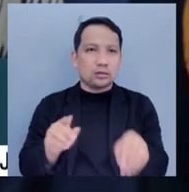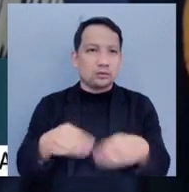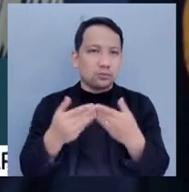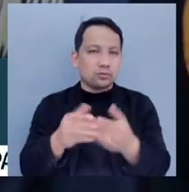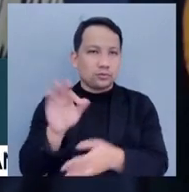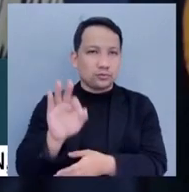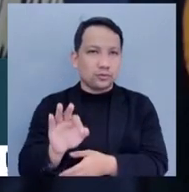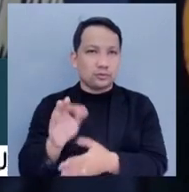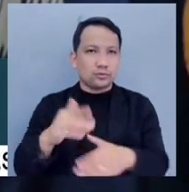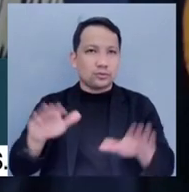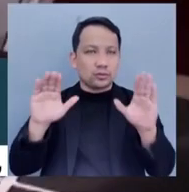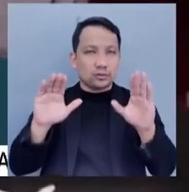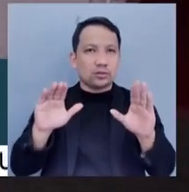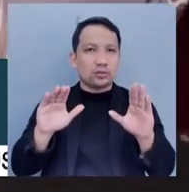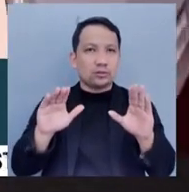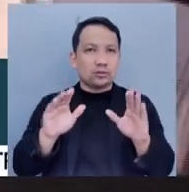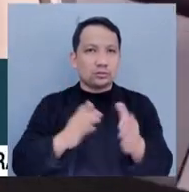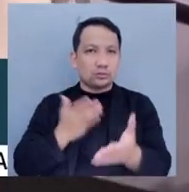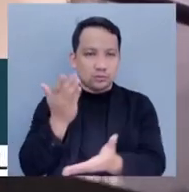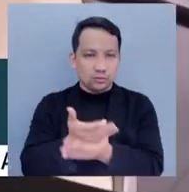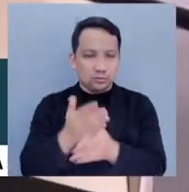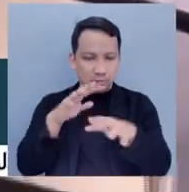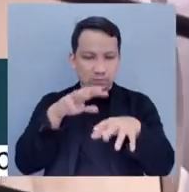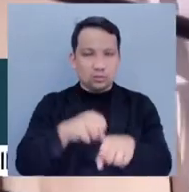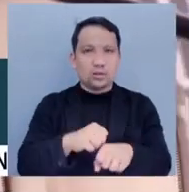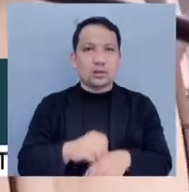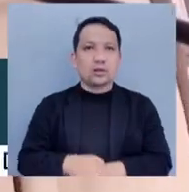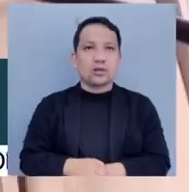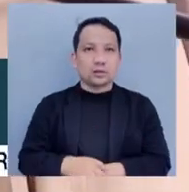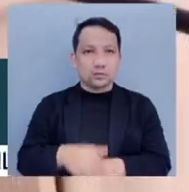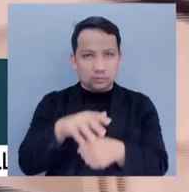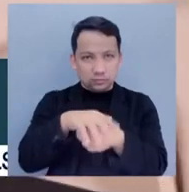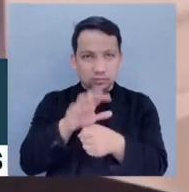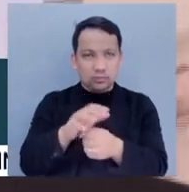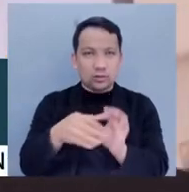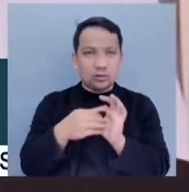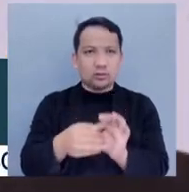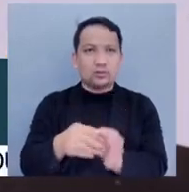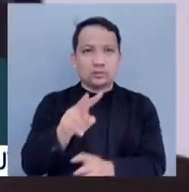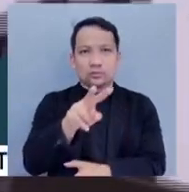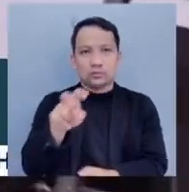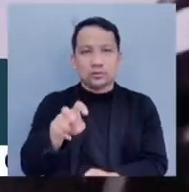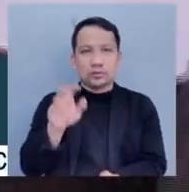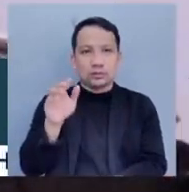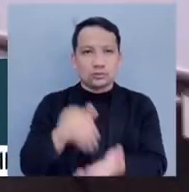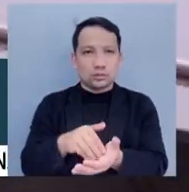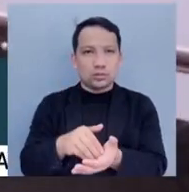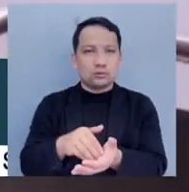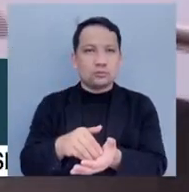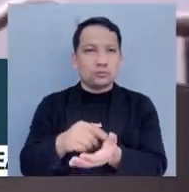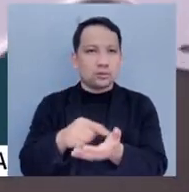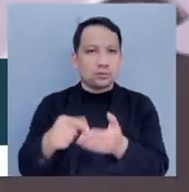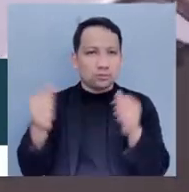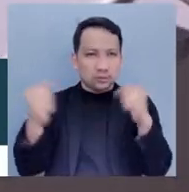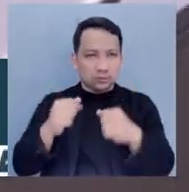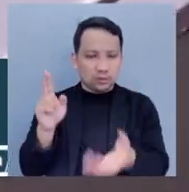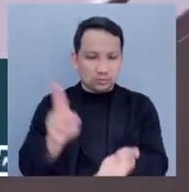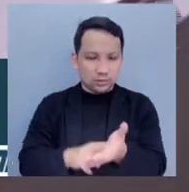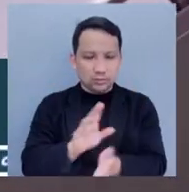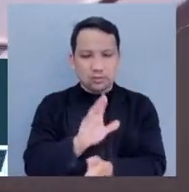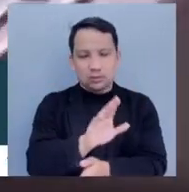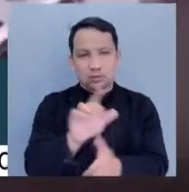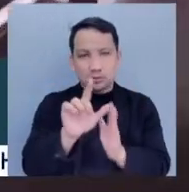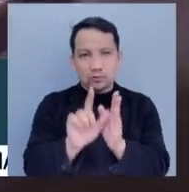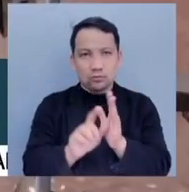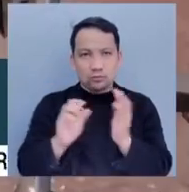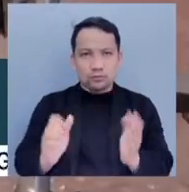Friday to surrender or face arrest. Trump's bond has been set at $200,000. The agreement signed by his lawyers also